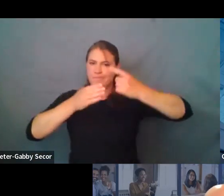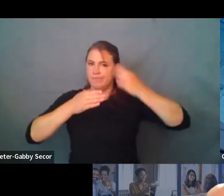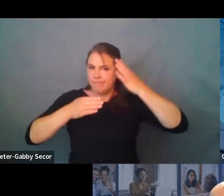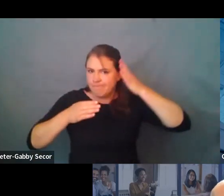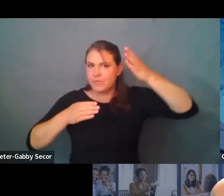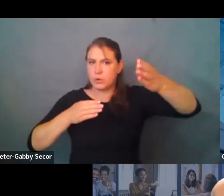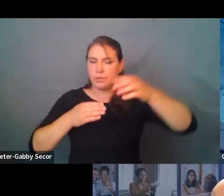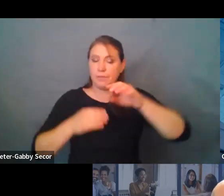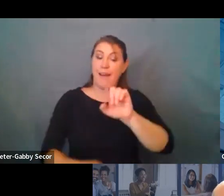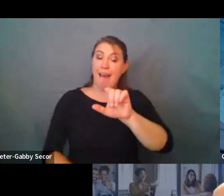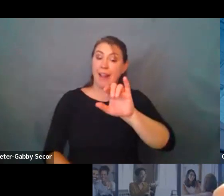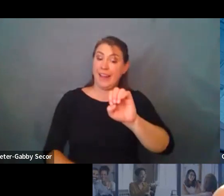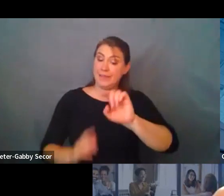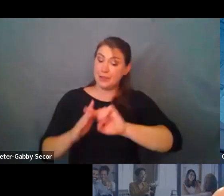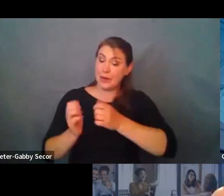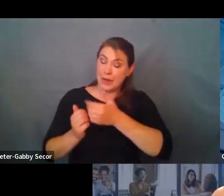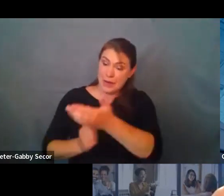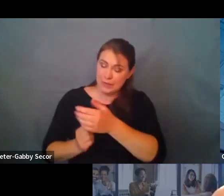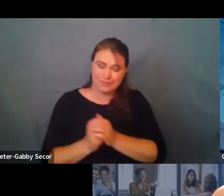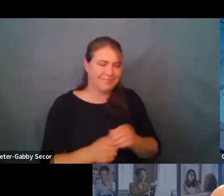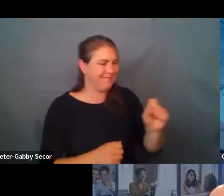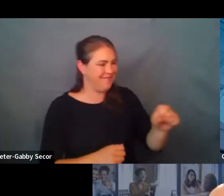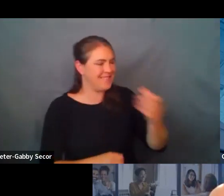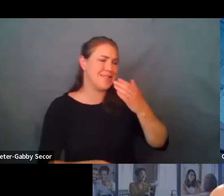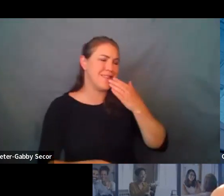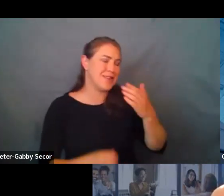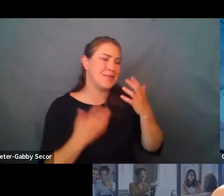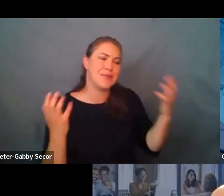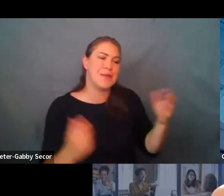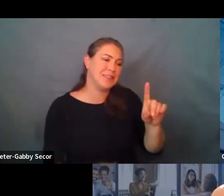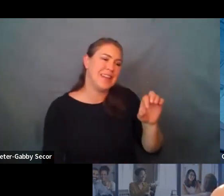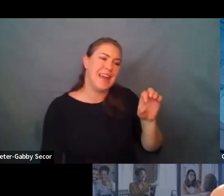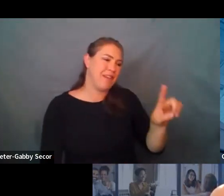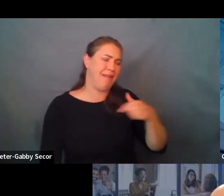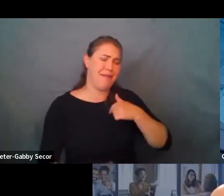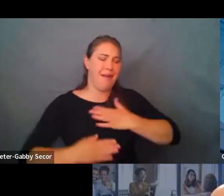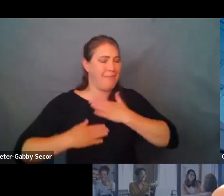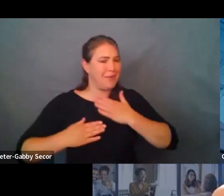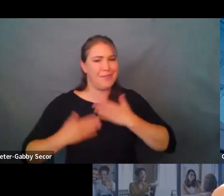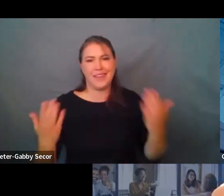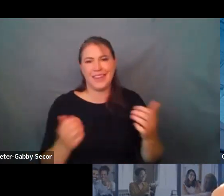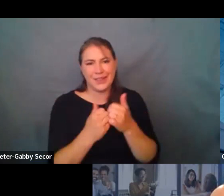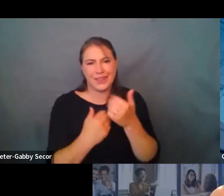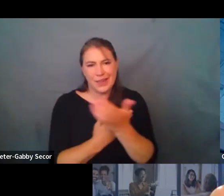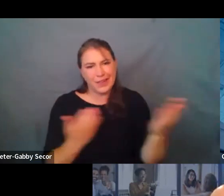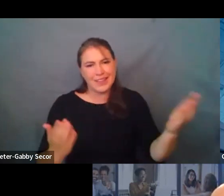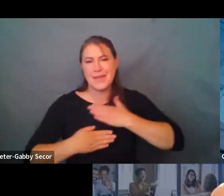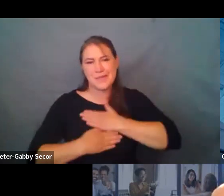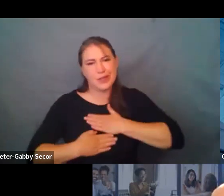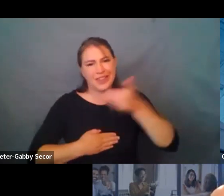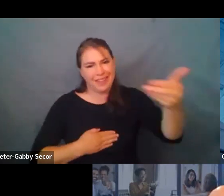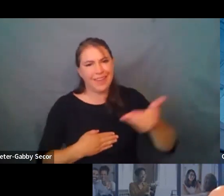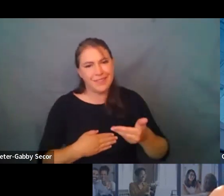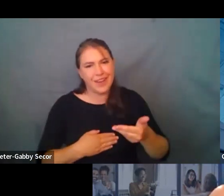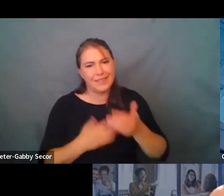you? Sure. Thanks so much, David. And I'm so happy to be here today, and I really appreciate the invite. Thank you so